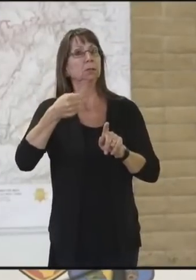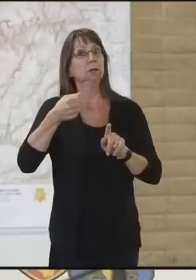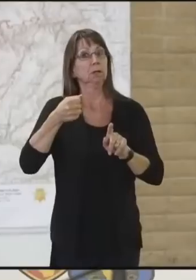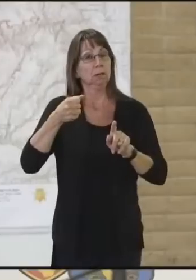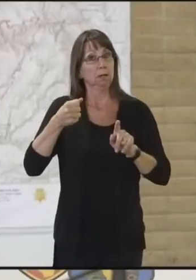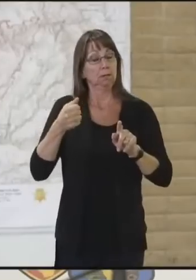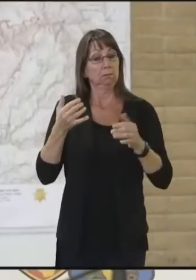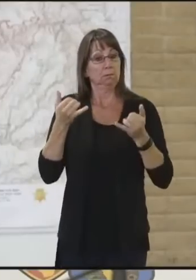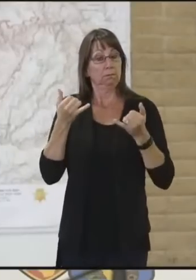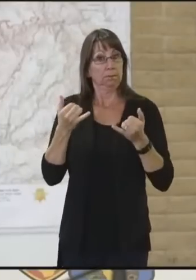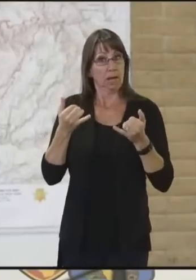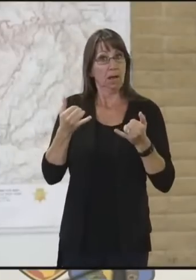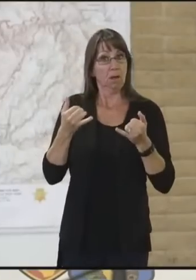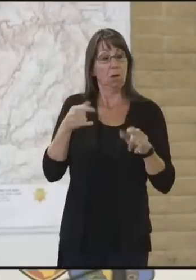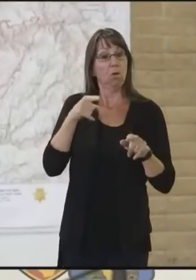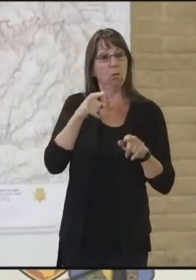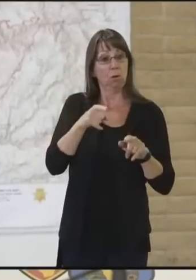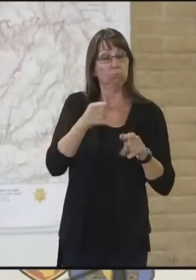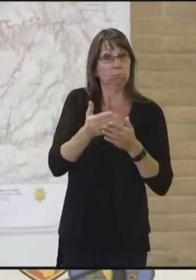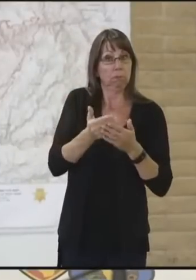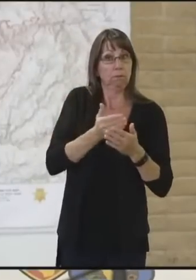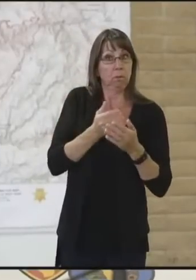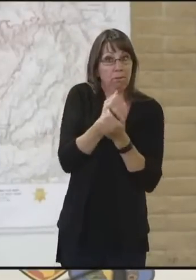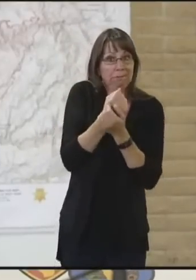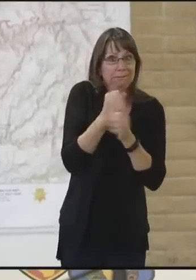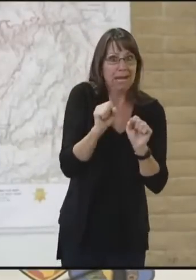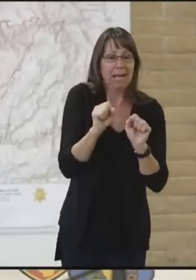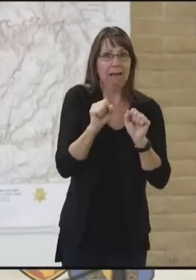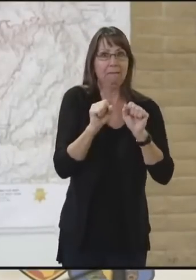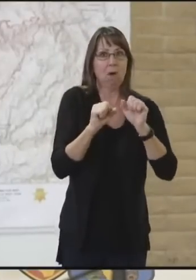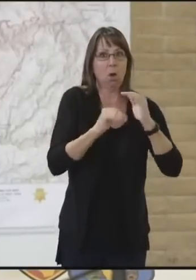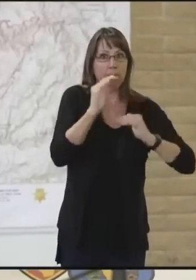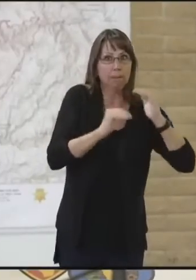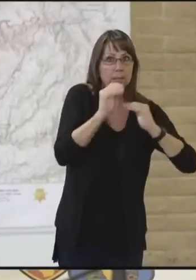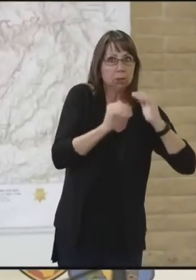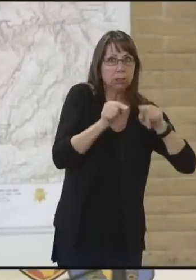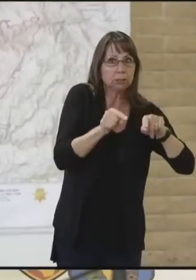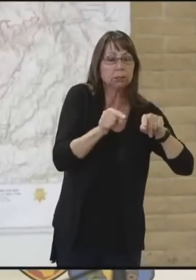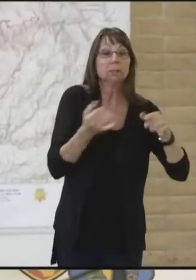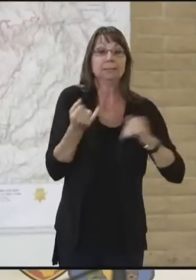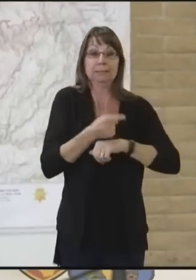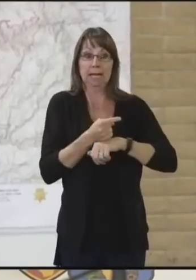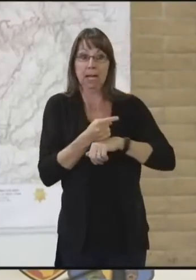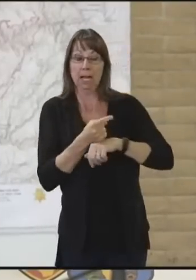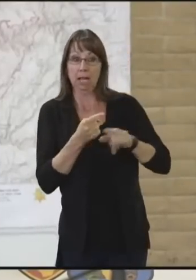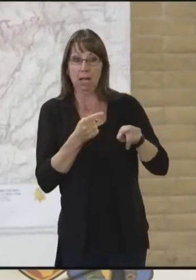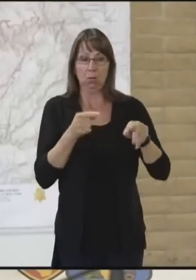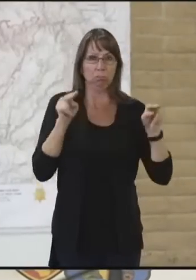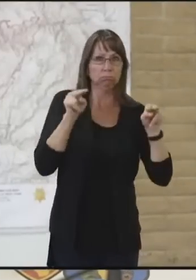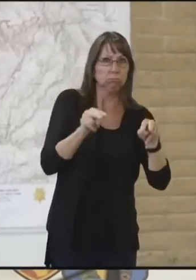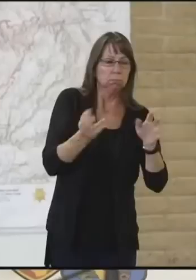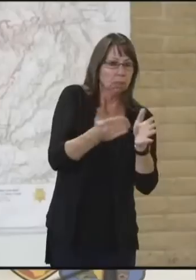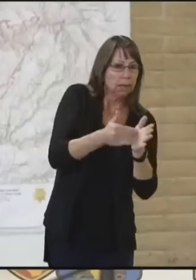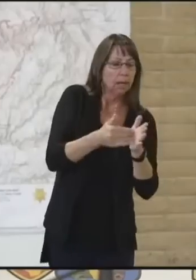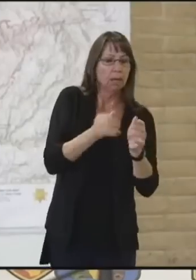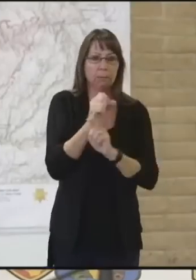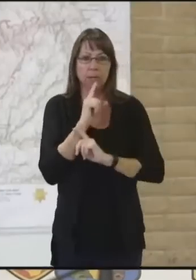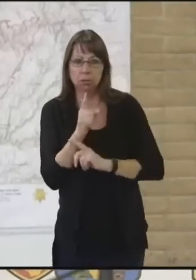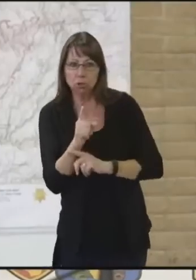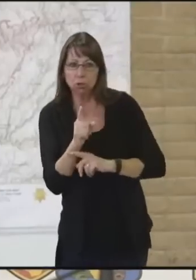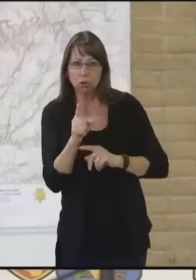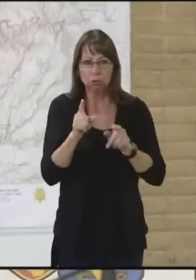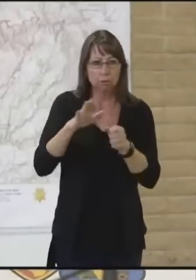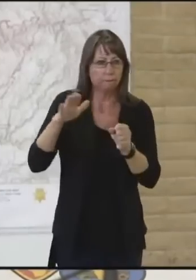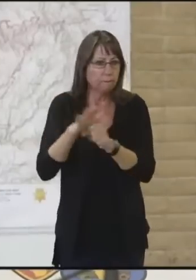in there that were saved, we focused our energy today on ensuring that they were saved, mopping up around